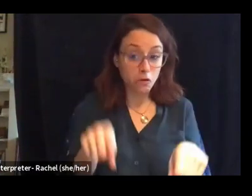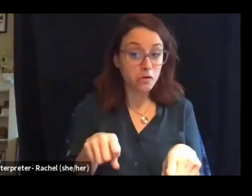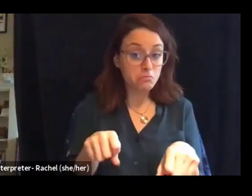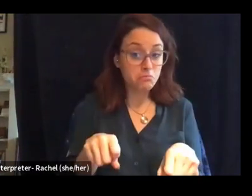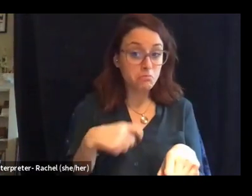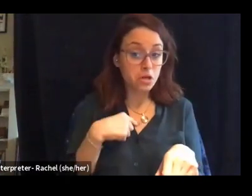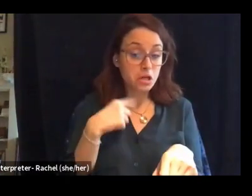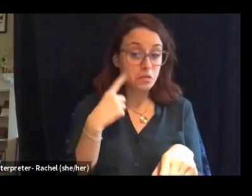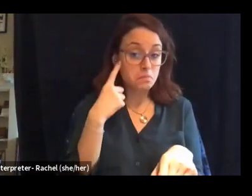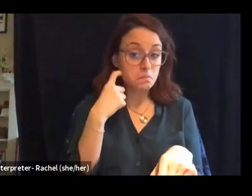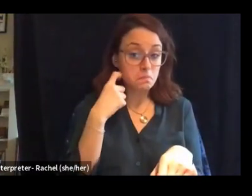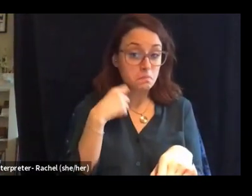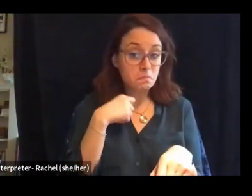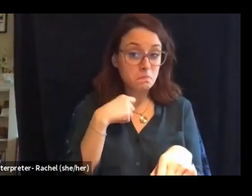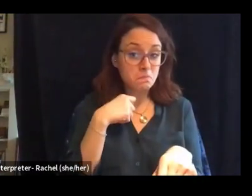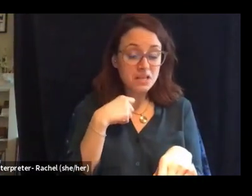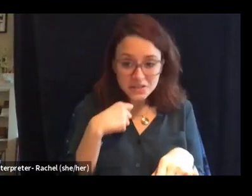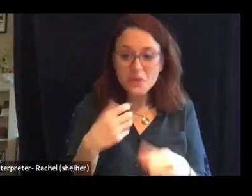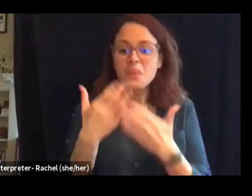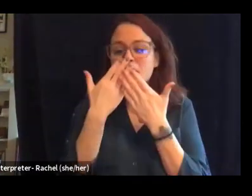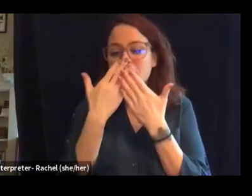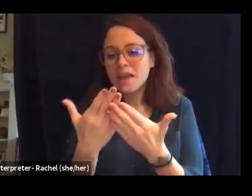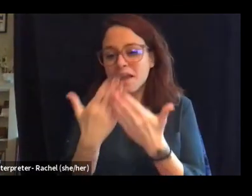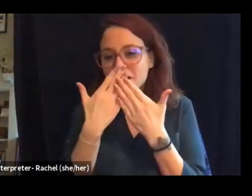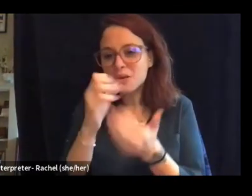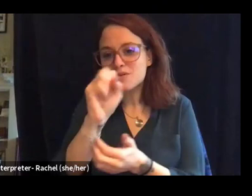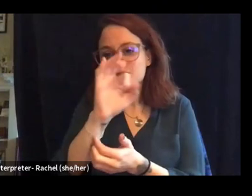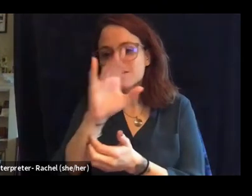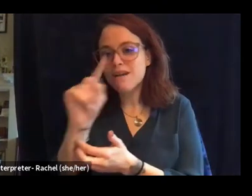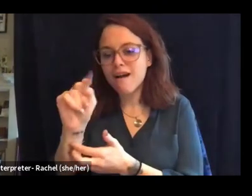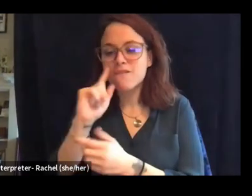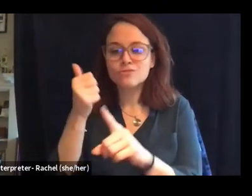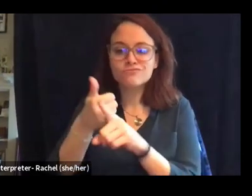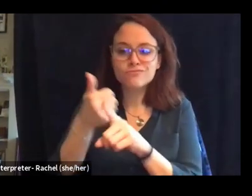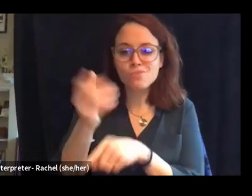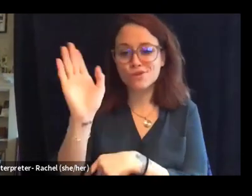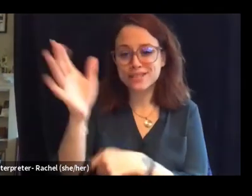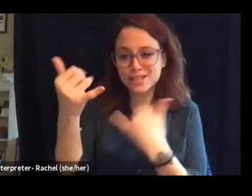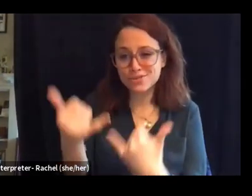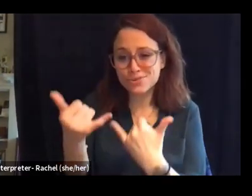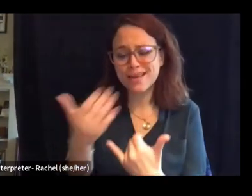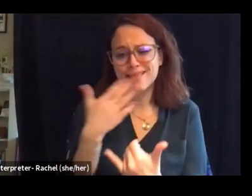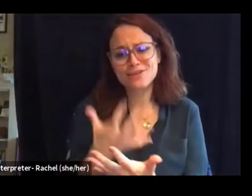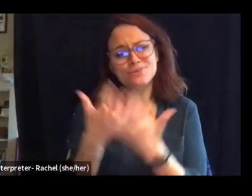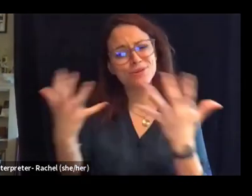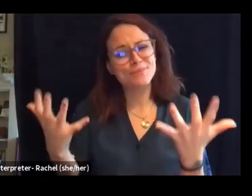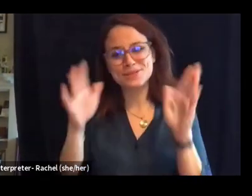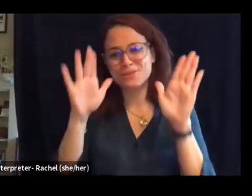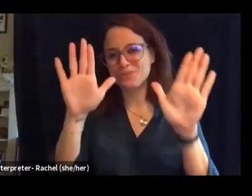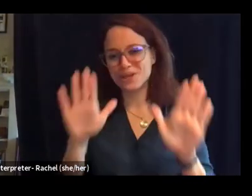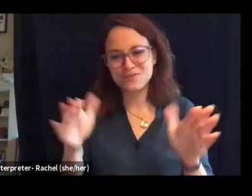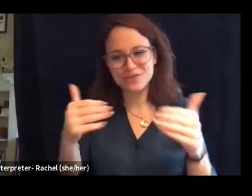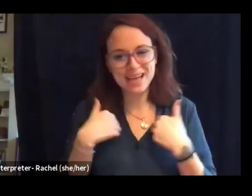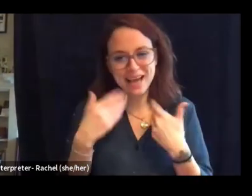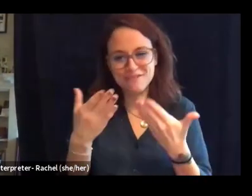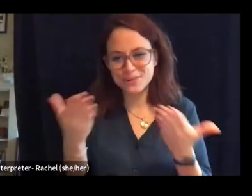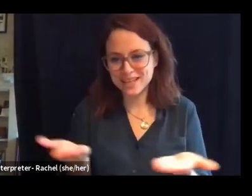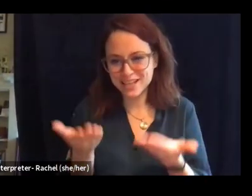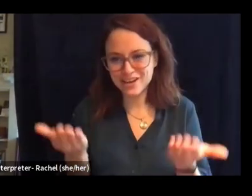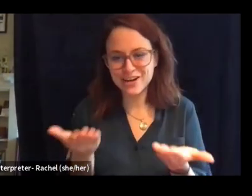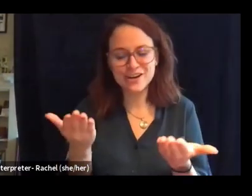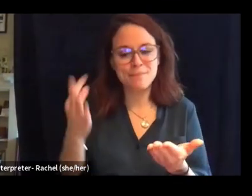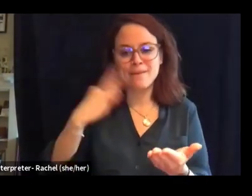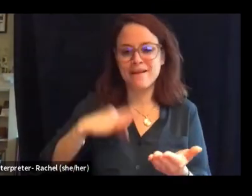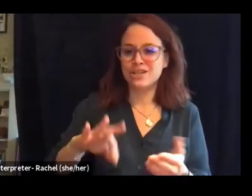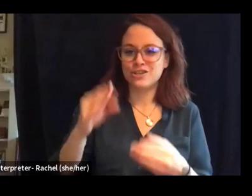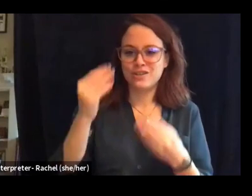then. I want to thank Scott Ladin for presenting. Thank you very much. It's always useful information that you share